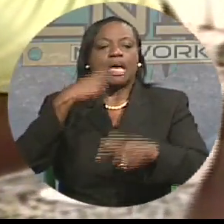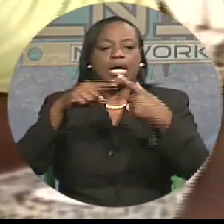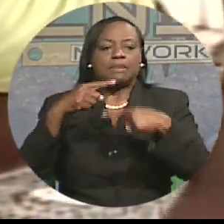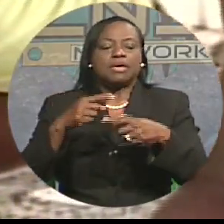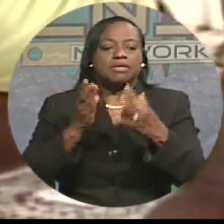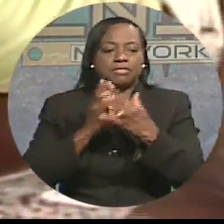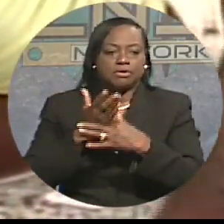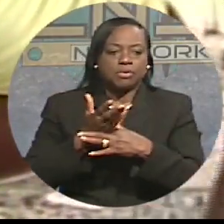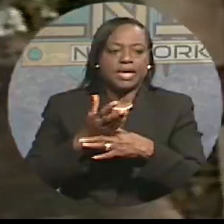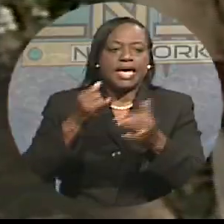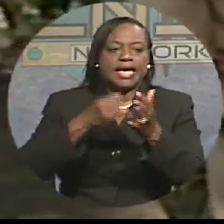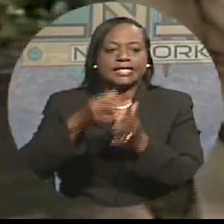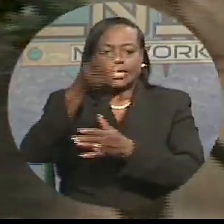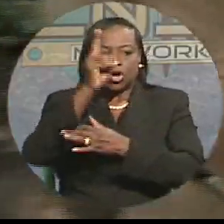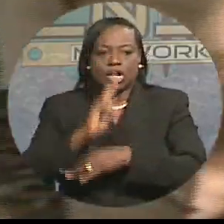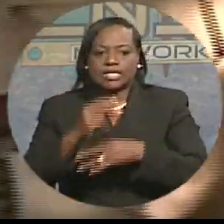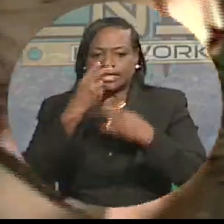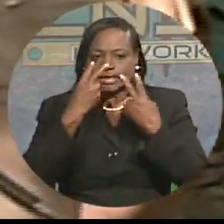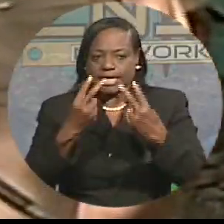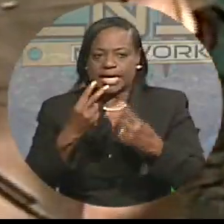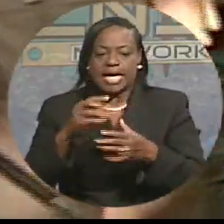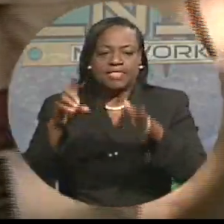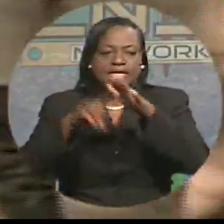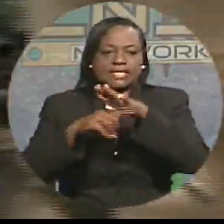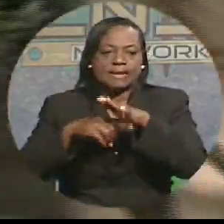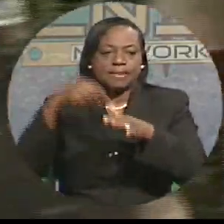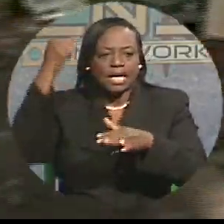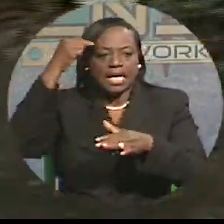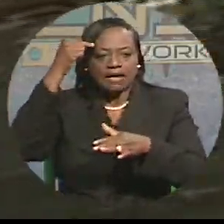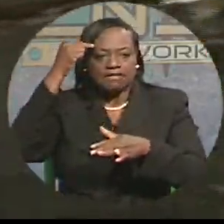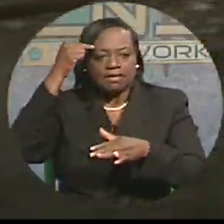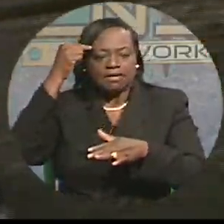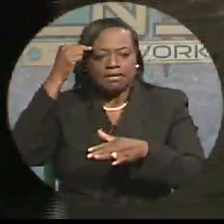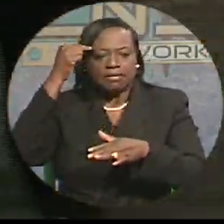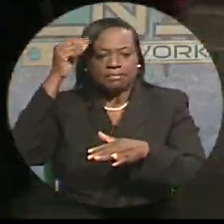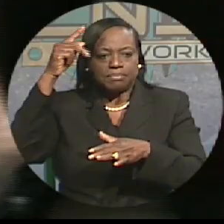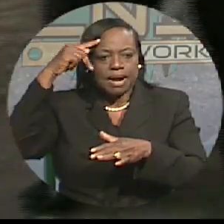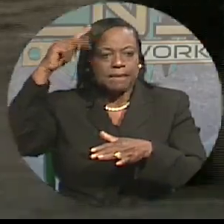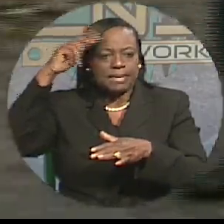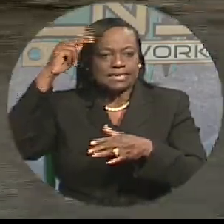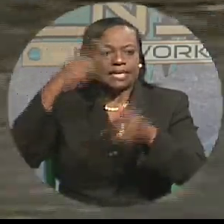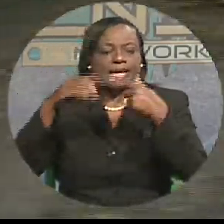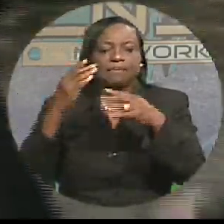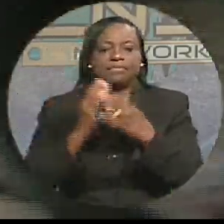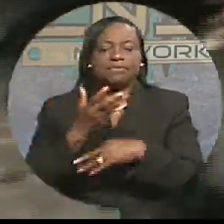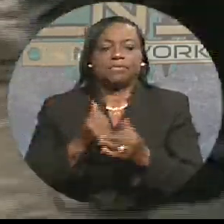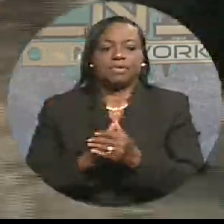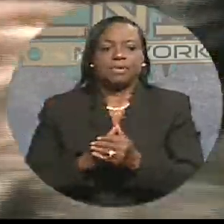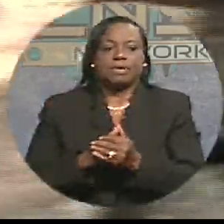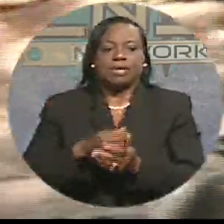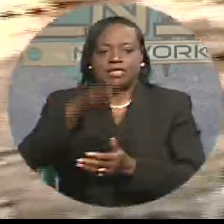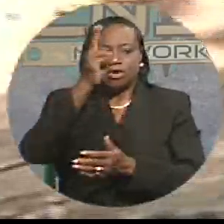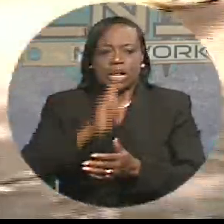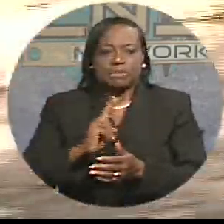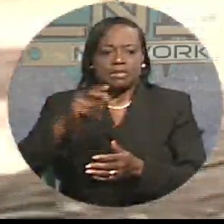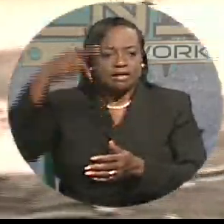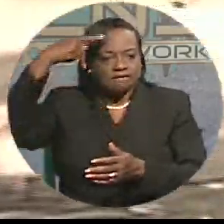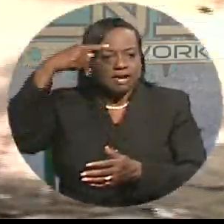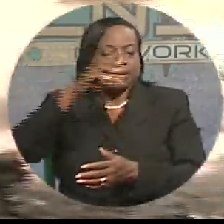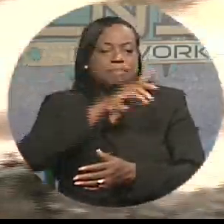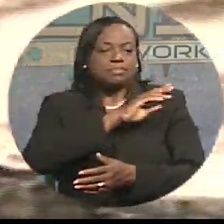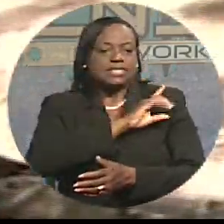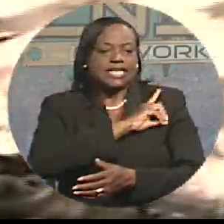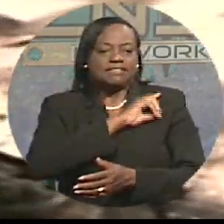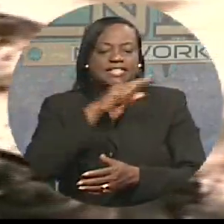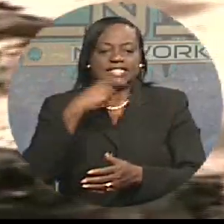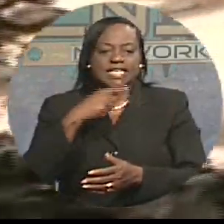Minister to come through. The minister responsible for works in urban development, the Honorable Philip Brave Davis, says the project is a